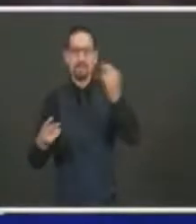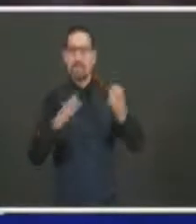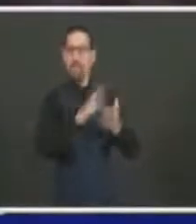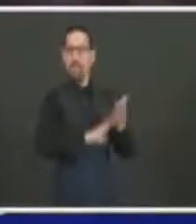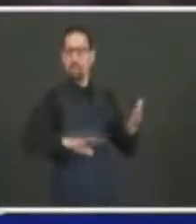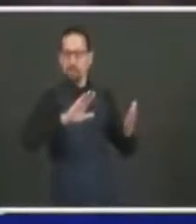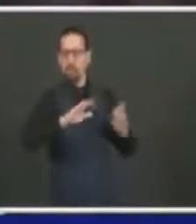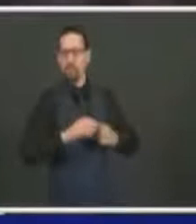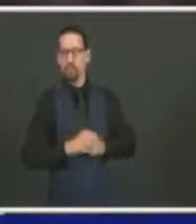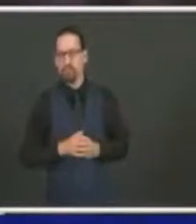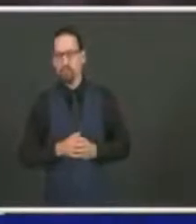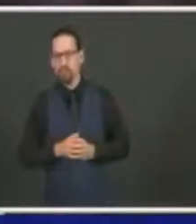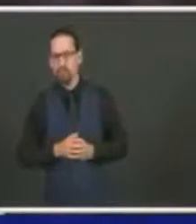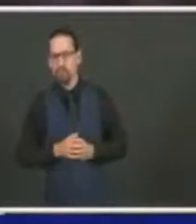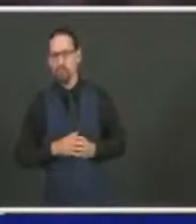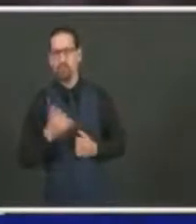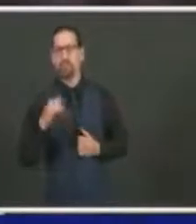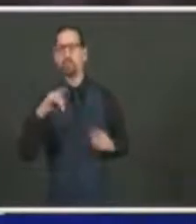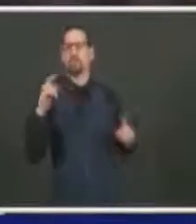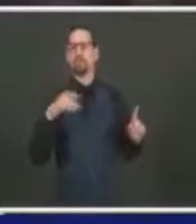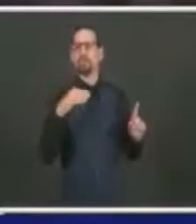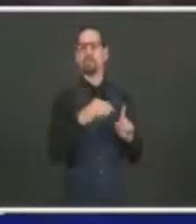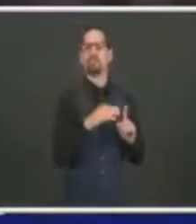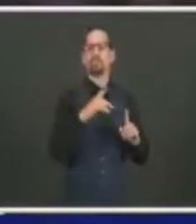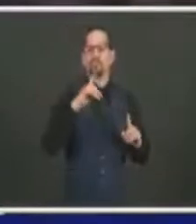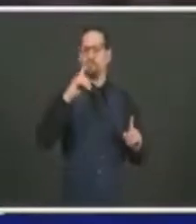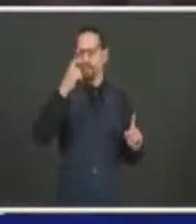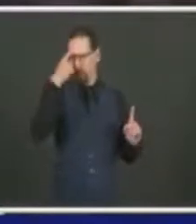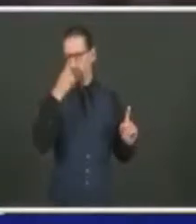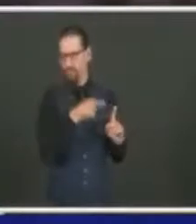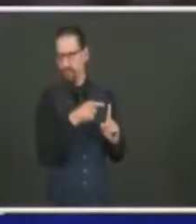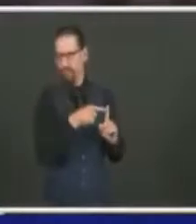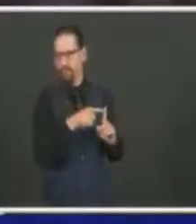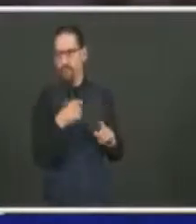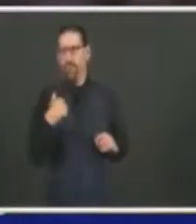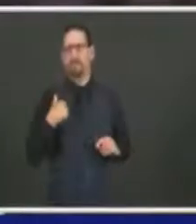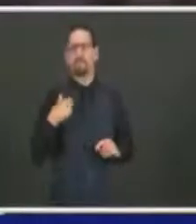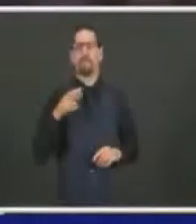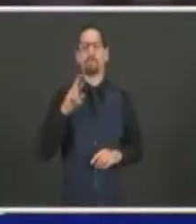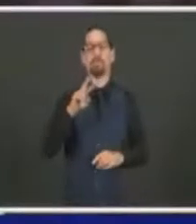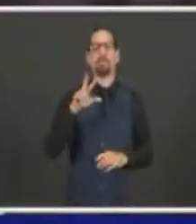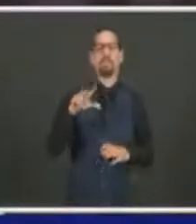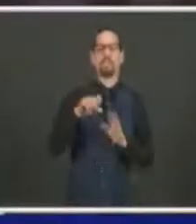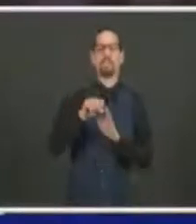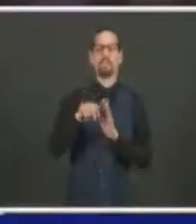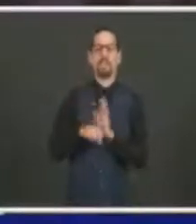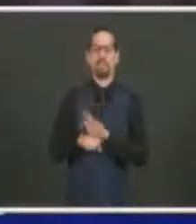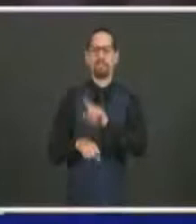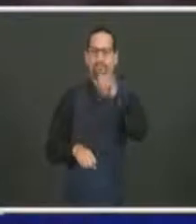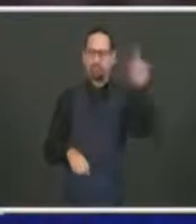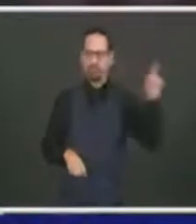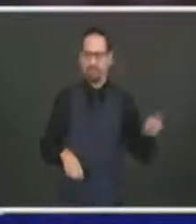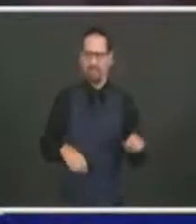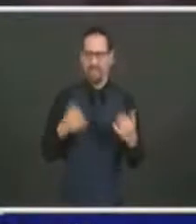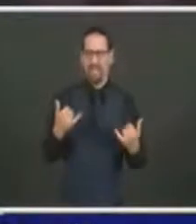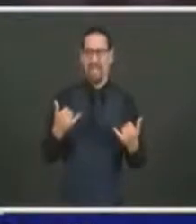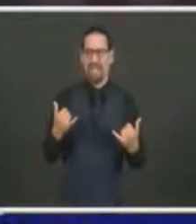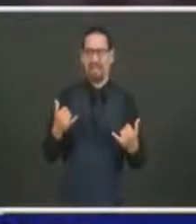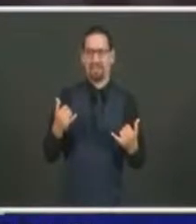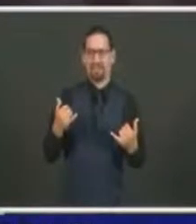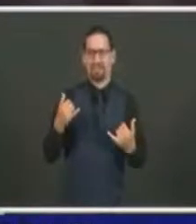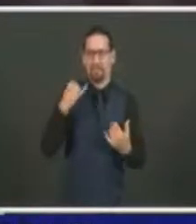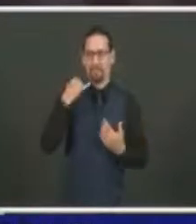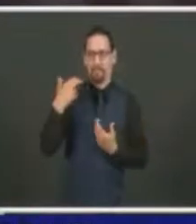23 states right now that if they come into Rhode Island, they need to quarantine for 14 days. How do we compare